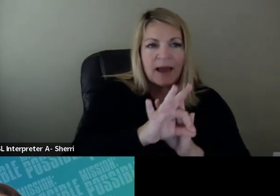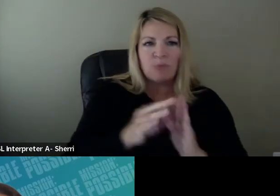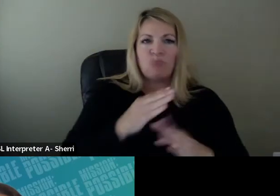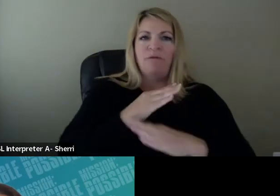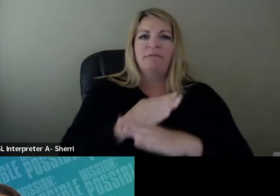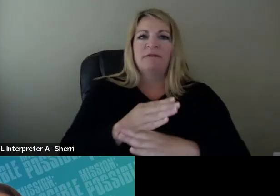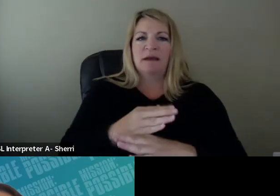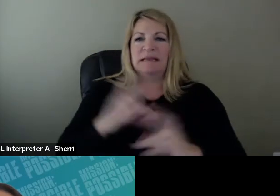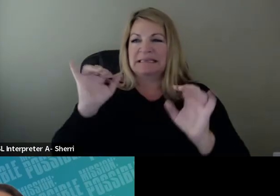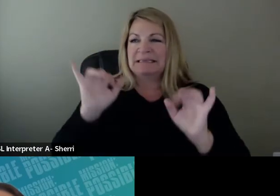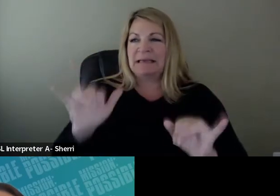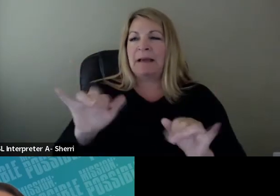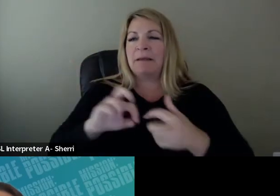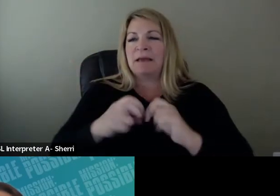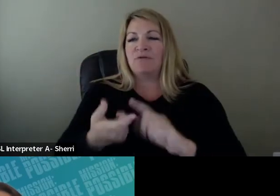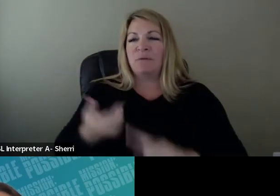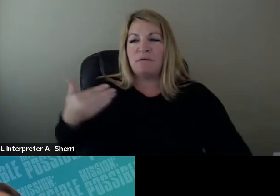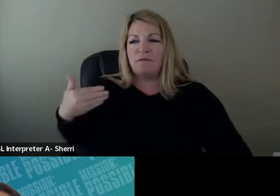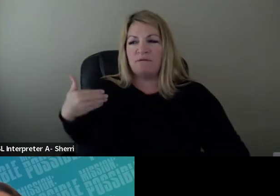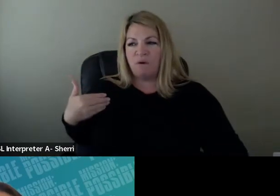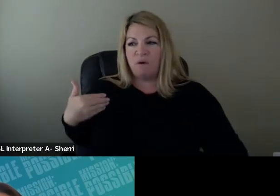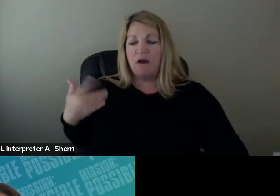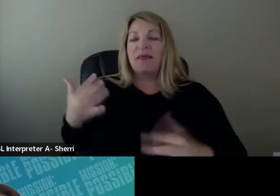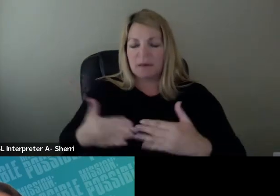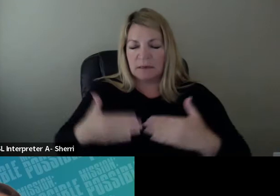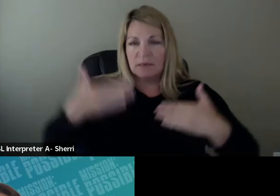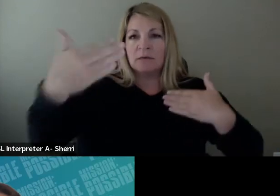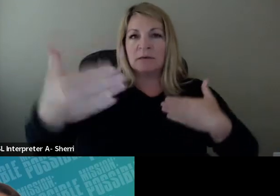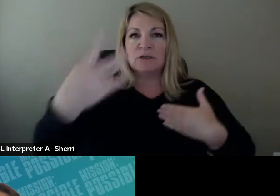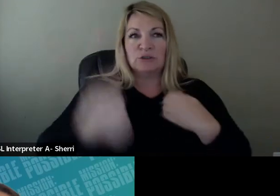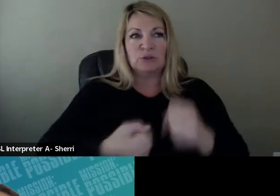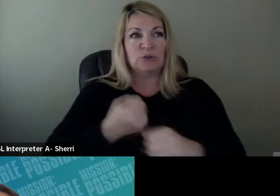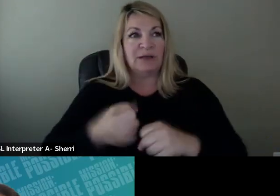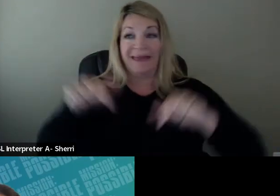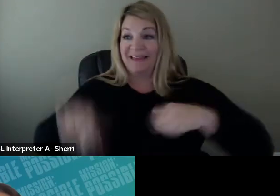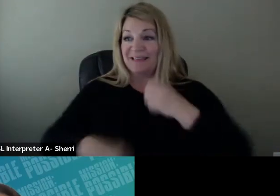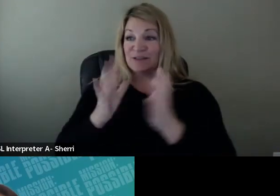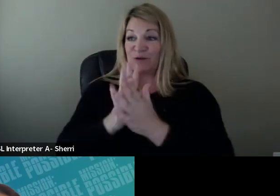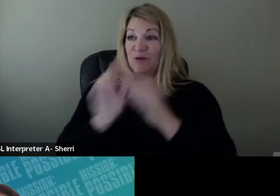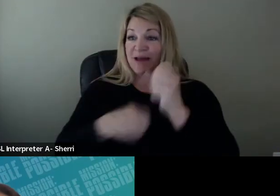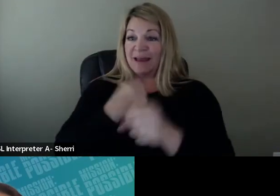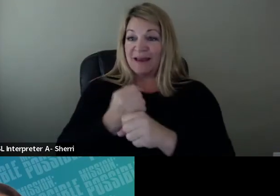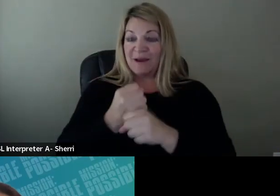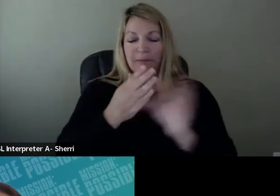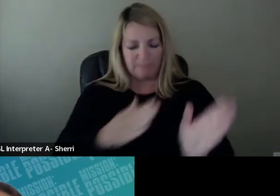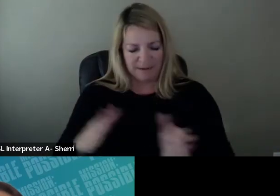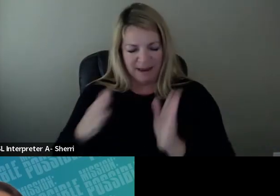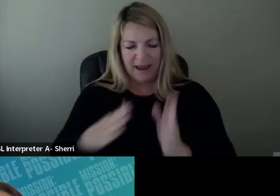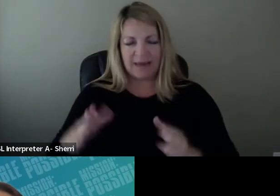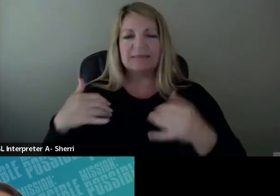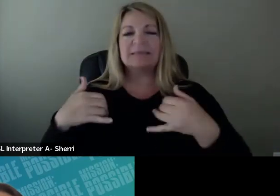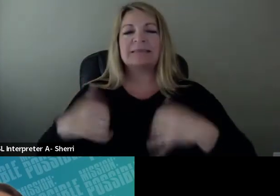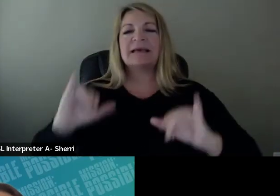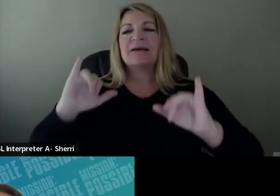had before. And fast forward to year 2, and this is this school year. Planning is still definitely in the picture,